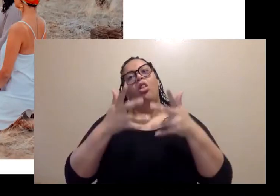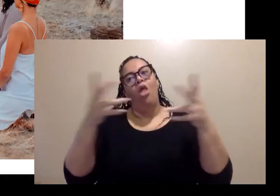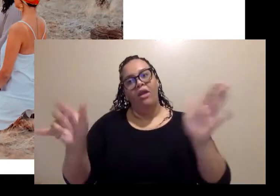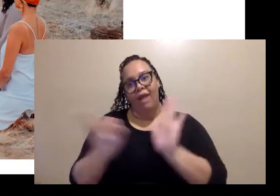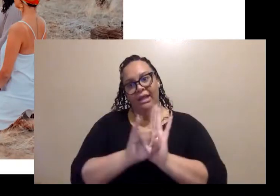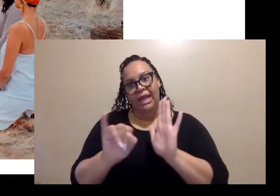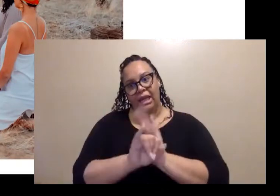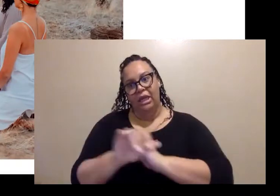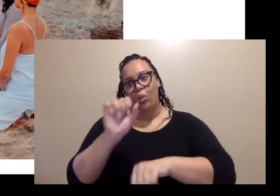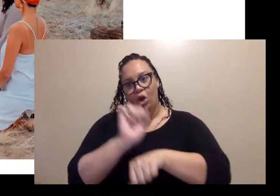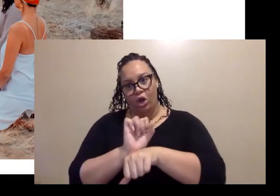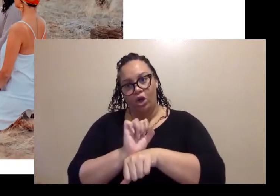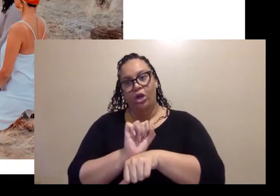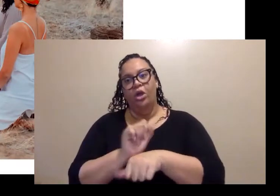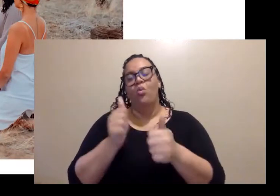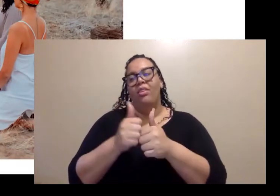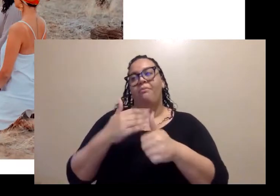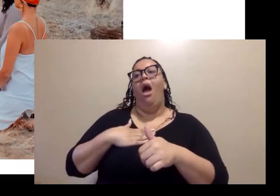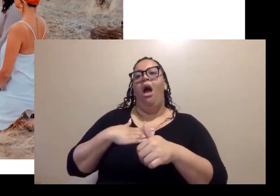ancestry,